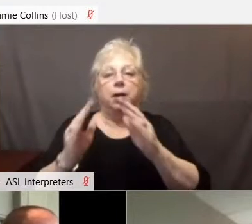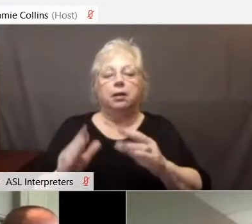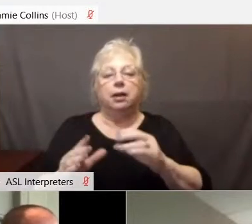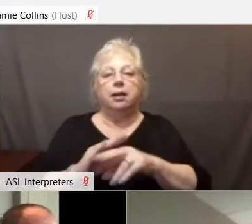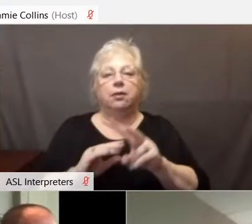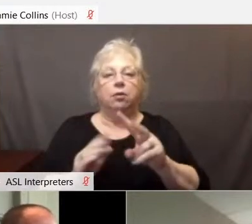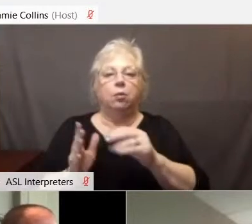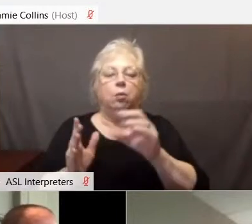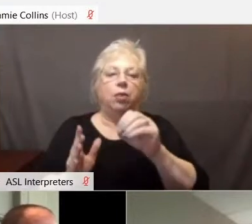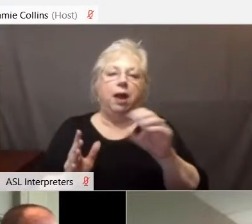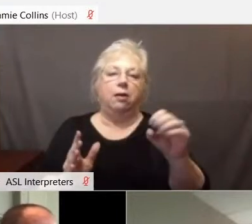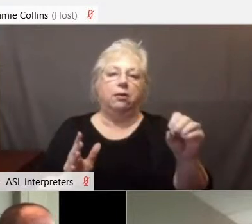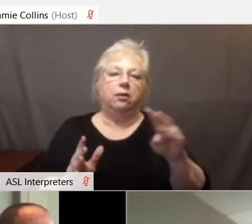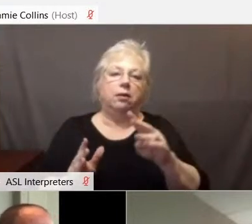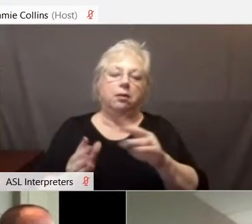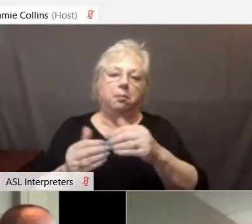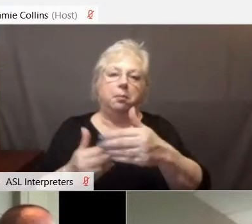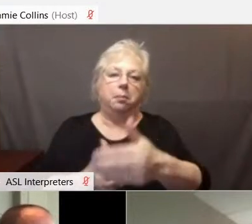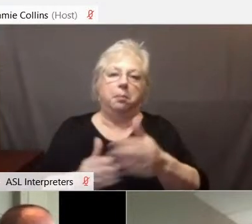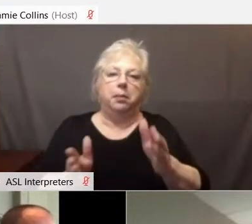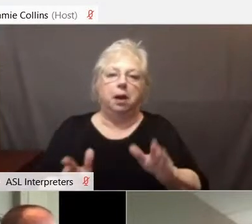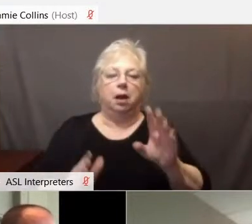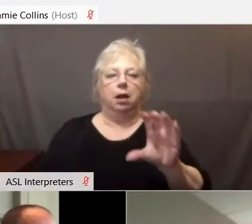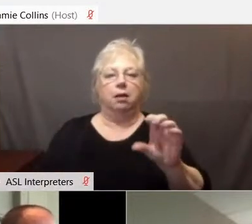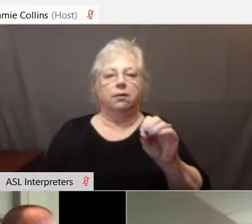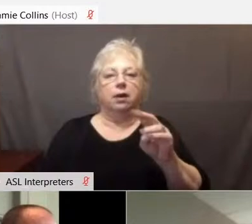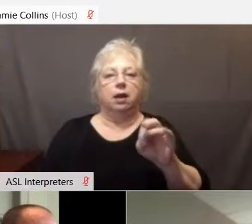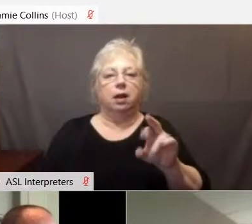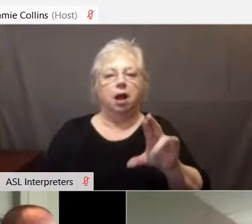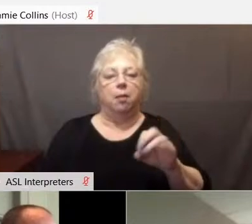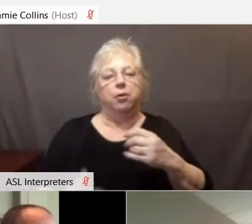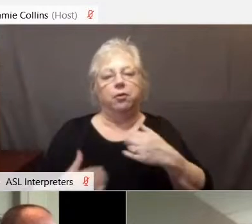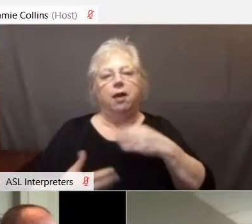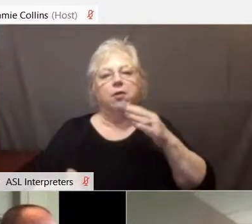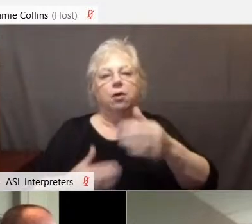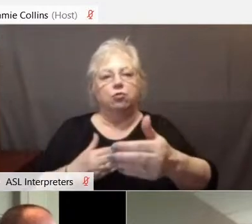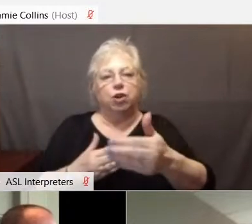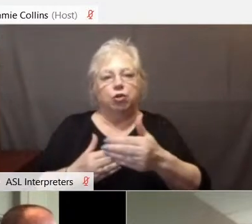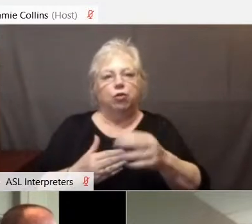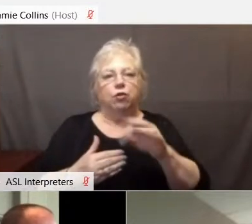2000 block of South Commerce feature reduced front yard